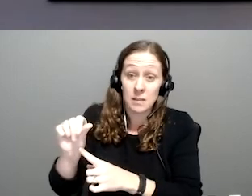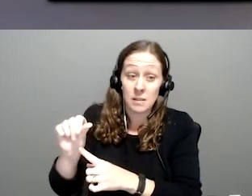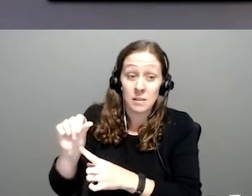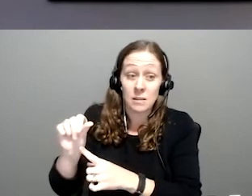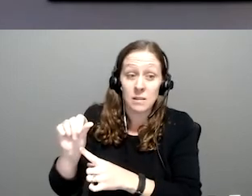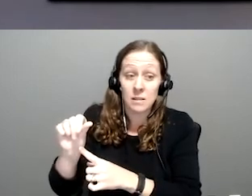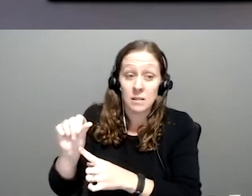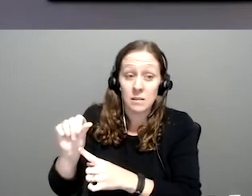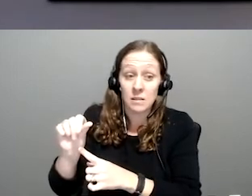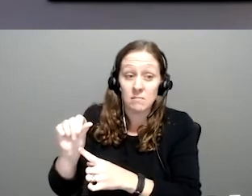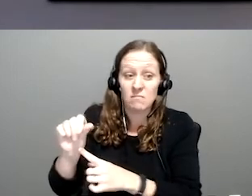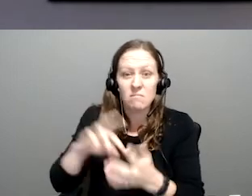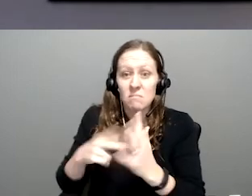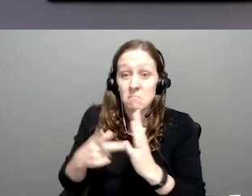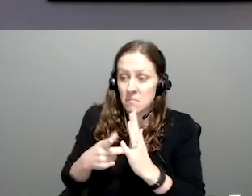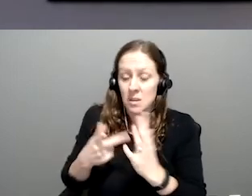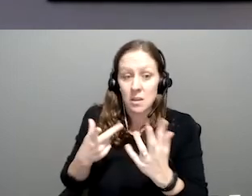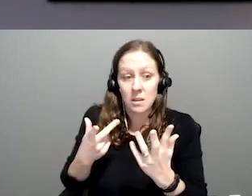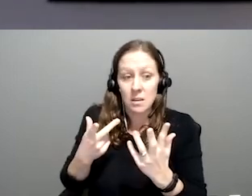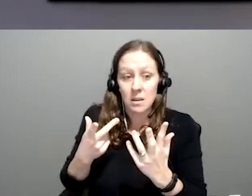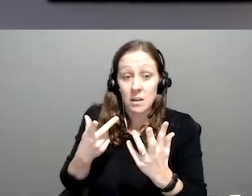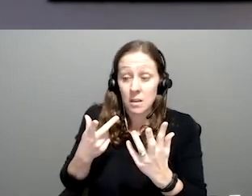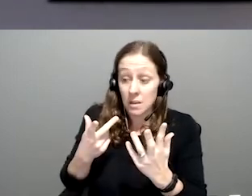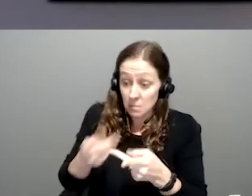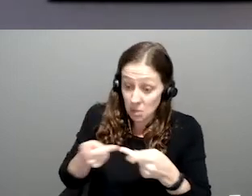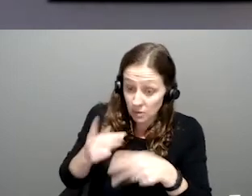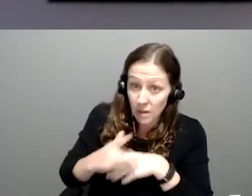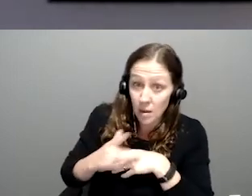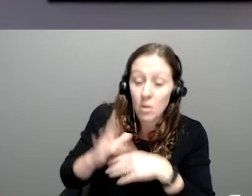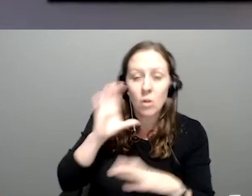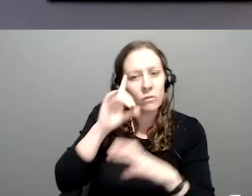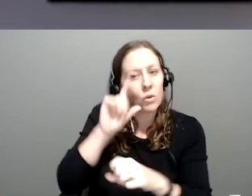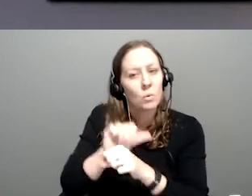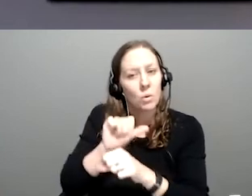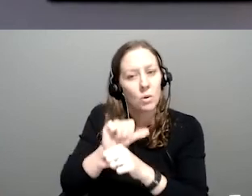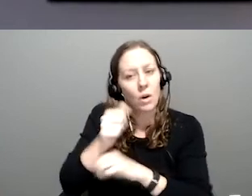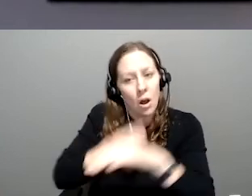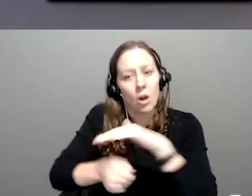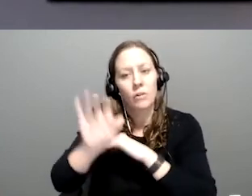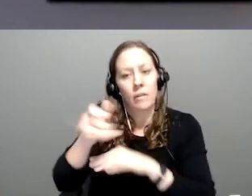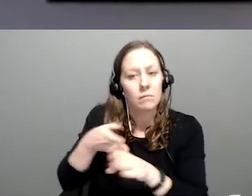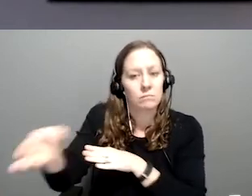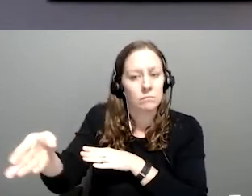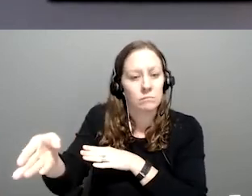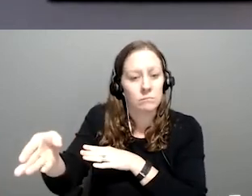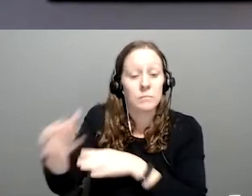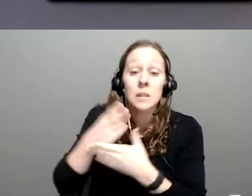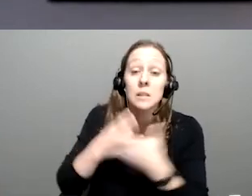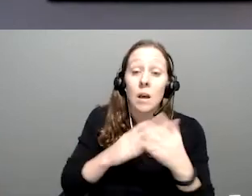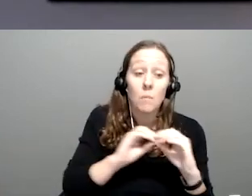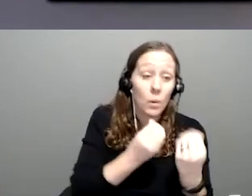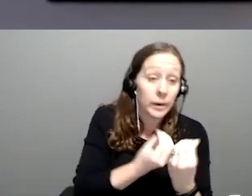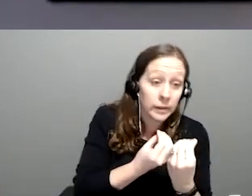a great ability to go and find work as long as the positions are available. So some organizations and